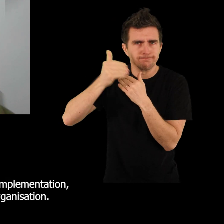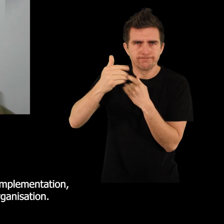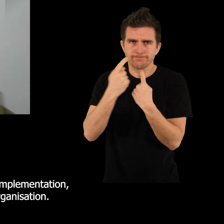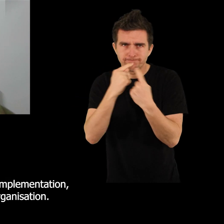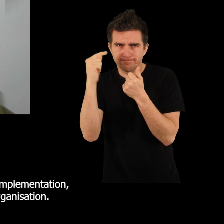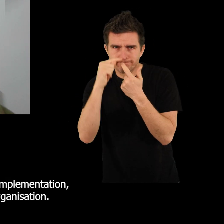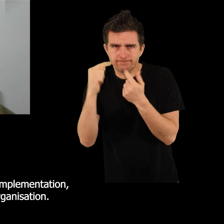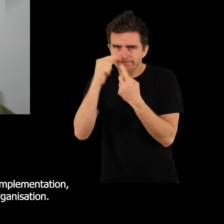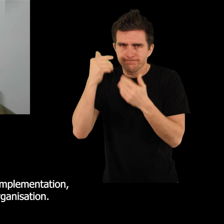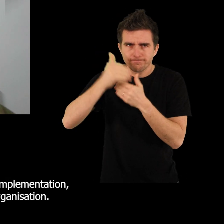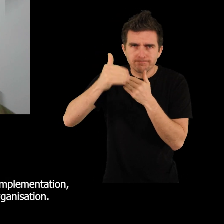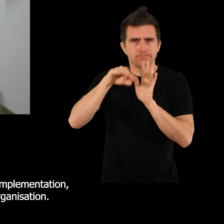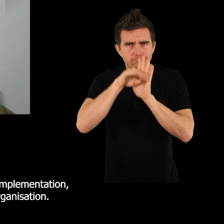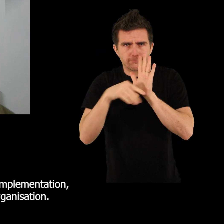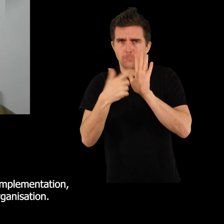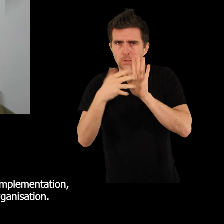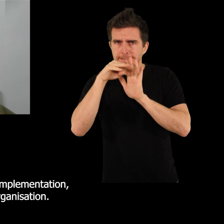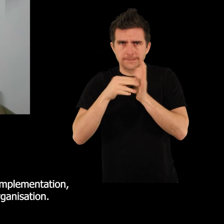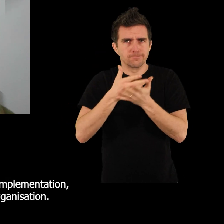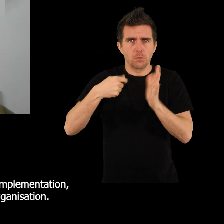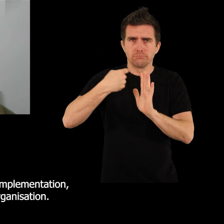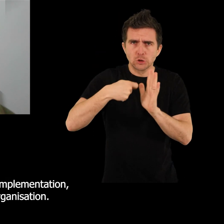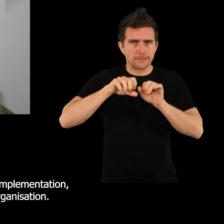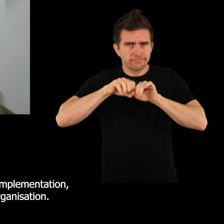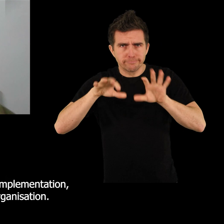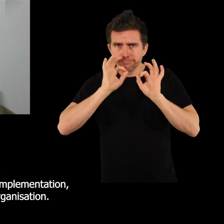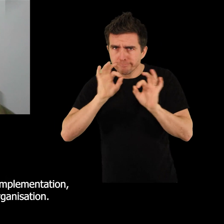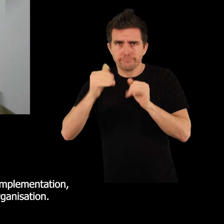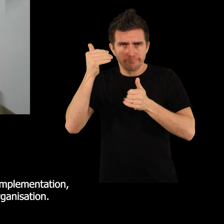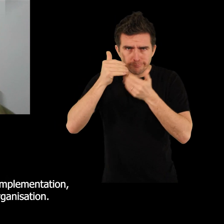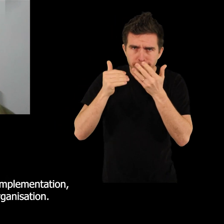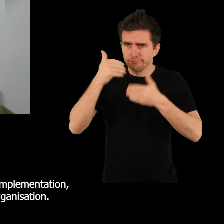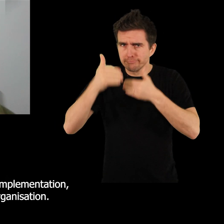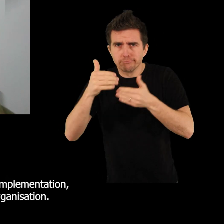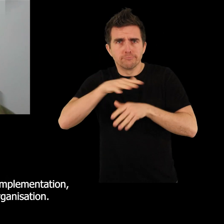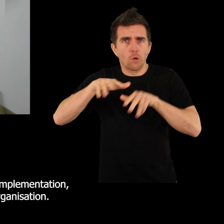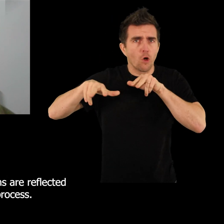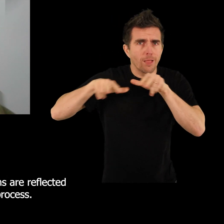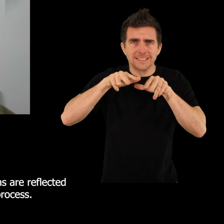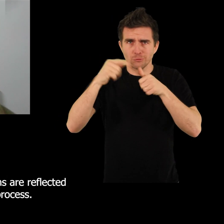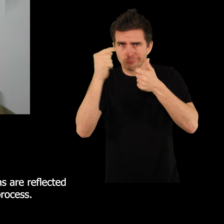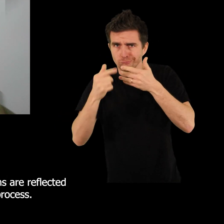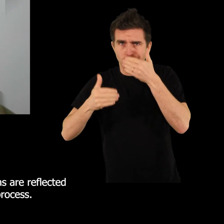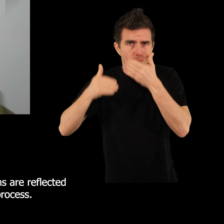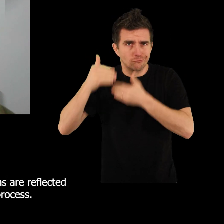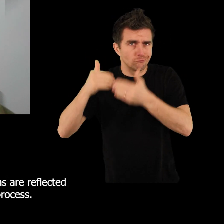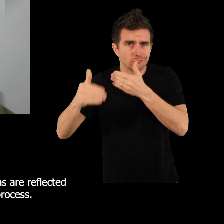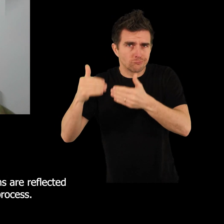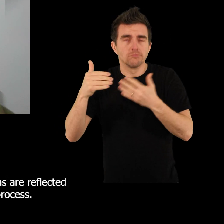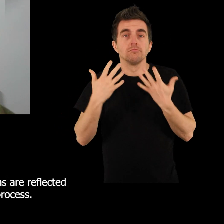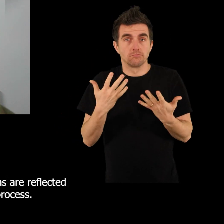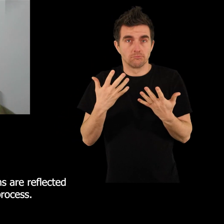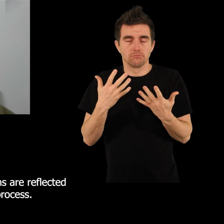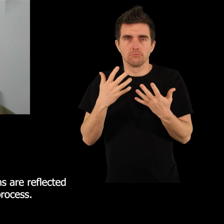design progresses of project implementation and the aspect of the organization. Therefore,